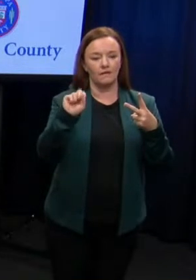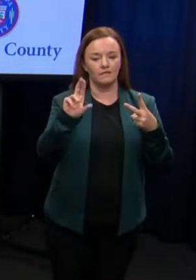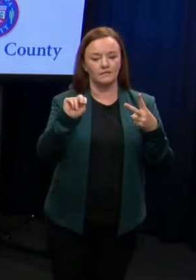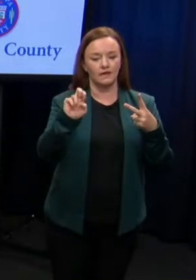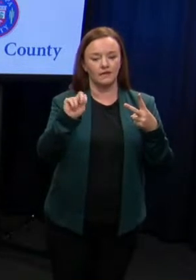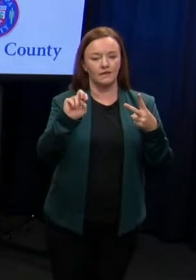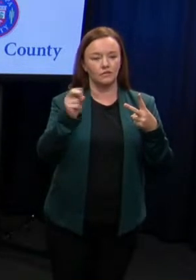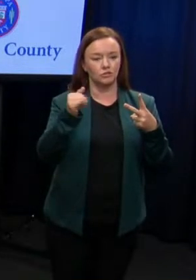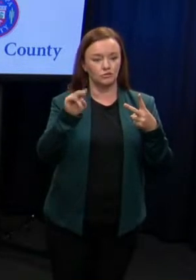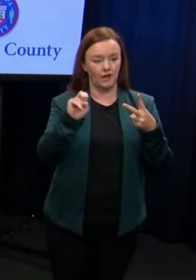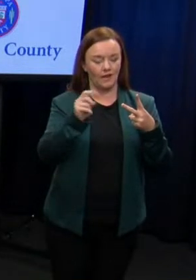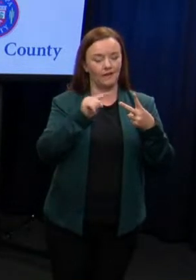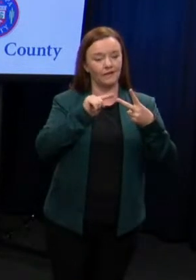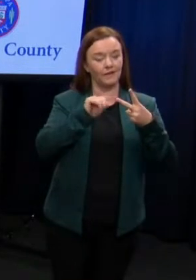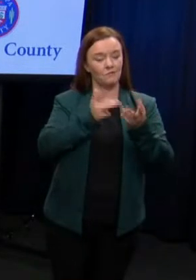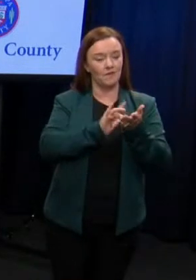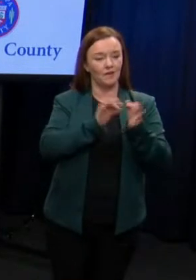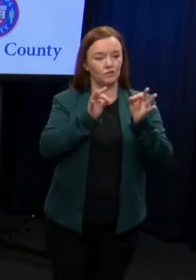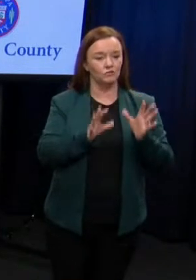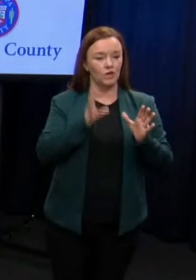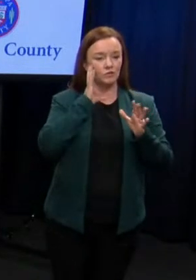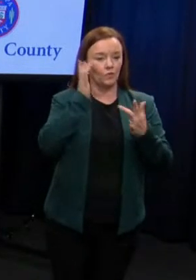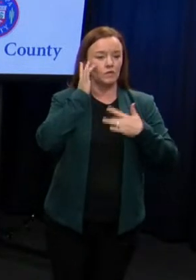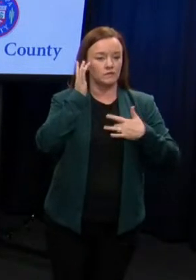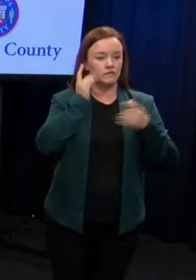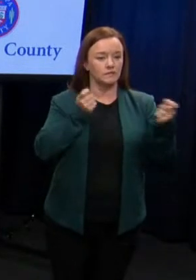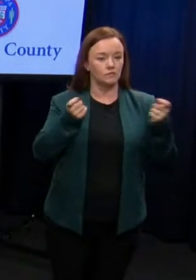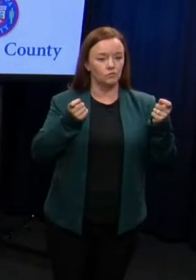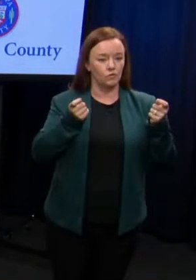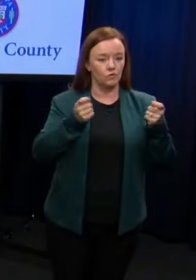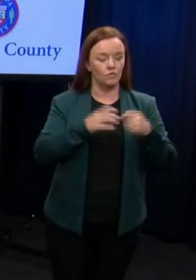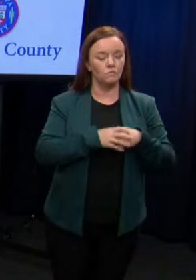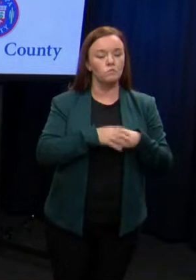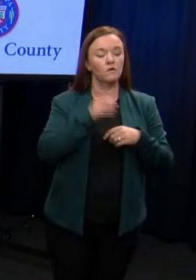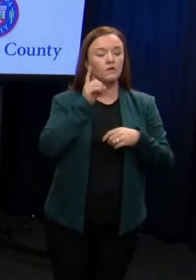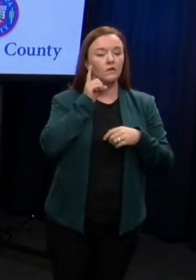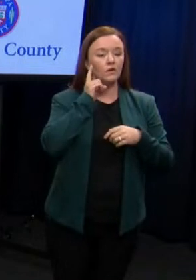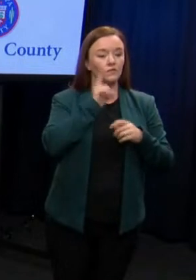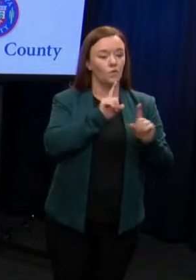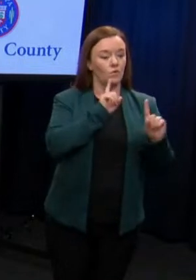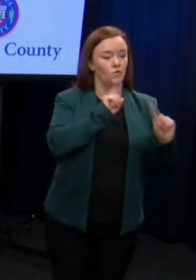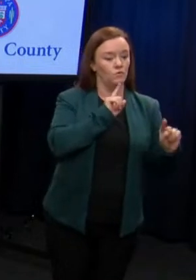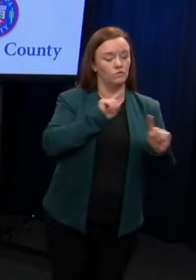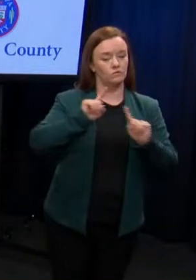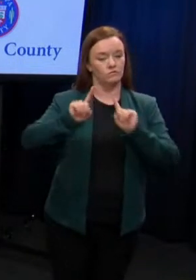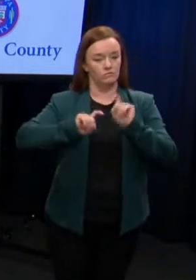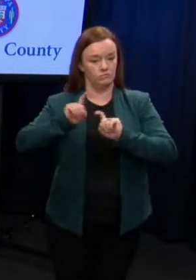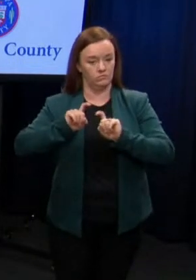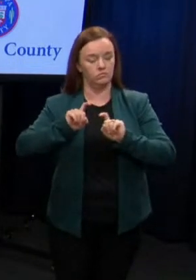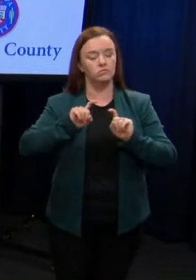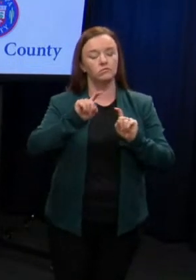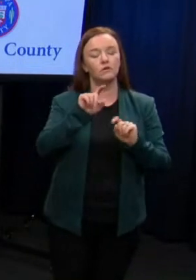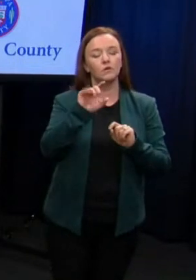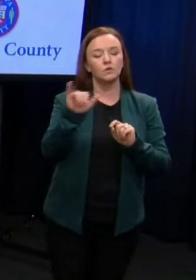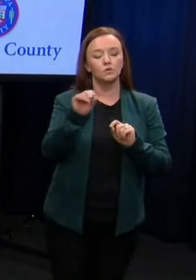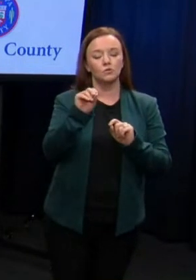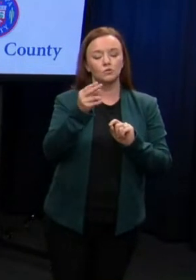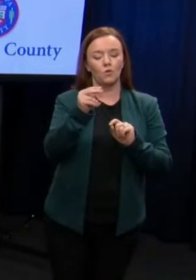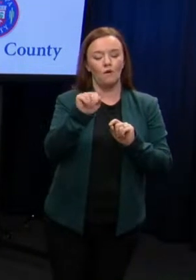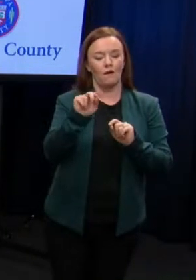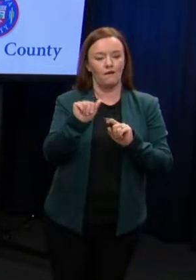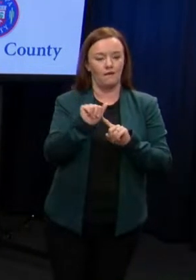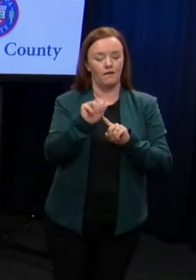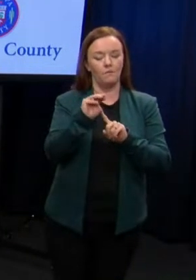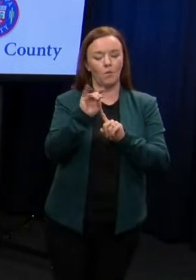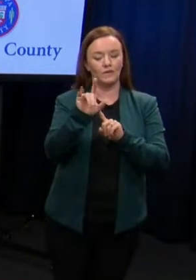Control. Also with us today for the question and answer period, we have Joanna Molina. She will be translating the answers into Spanish